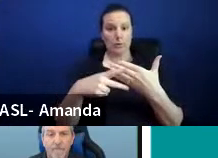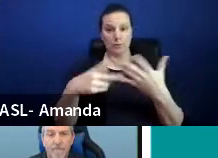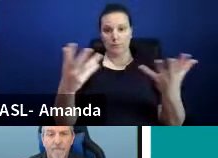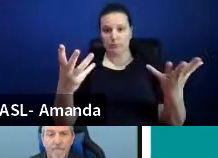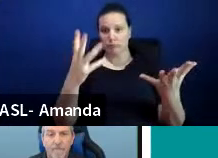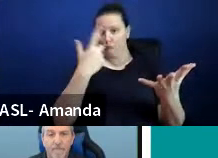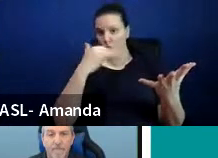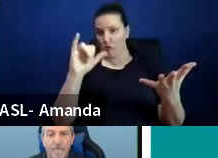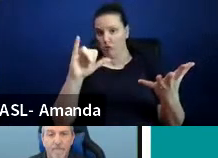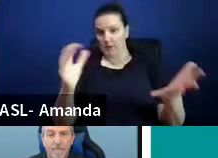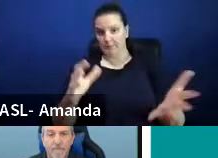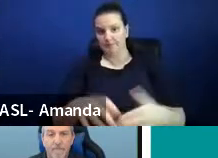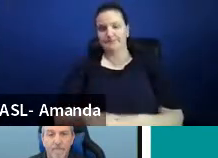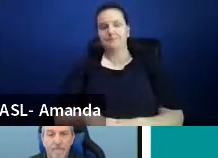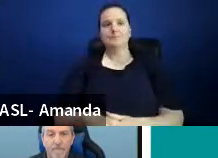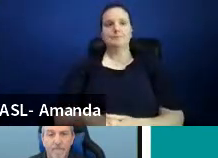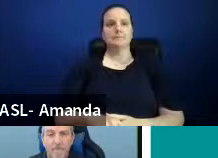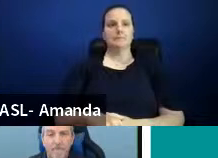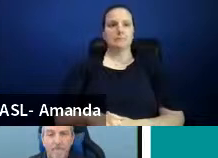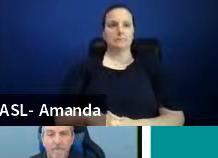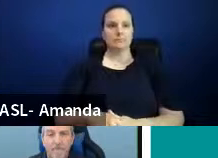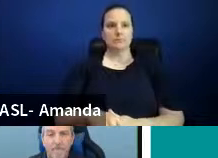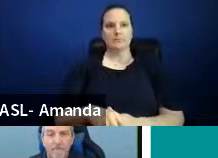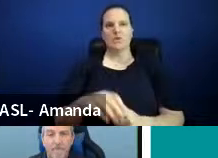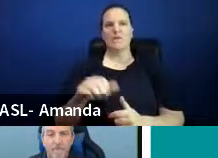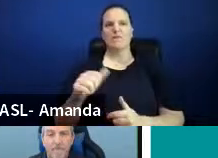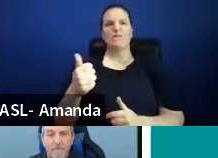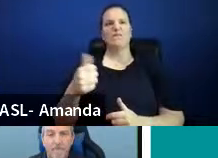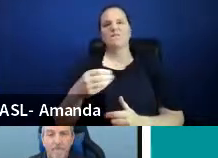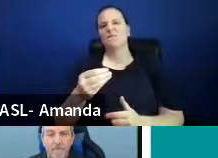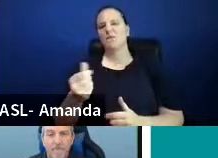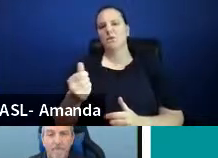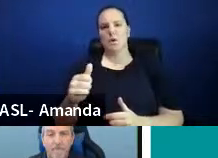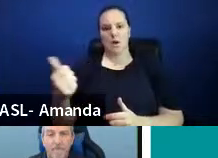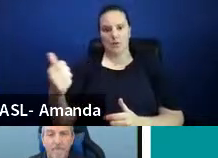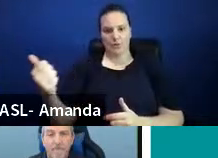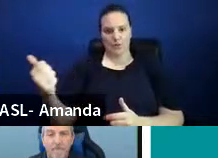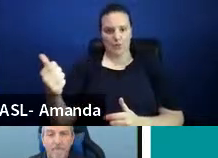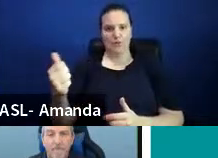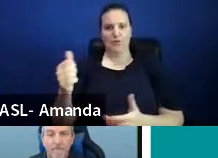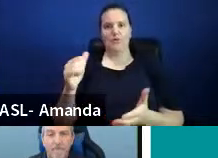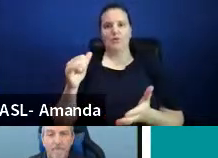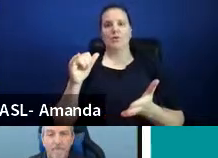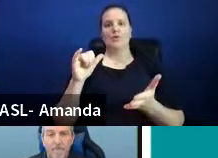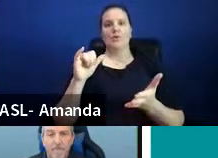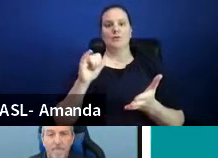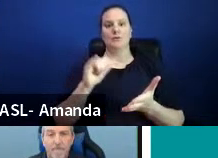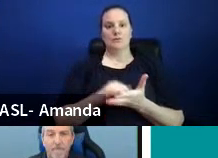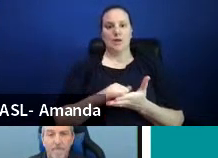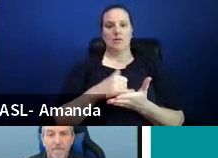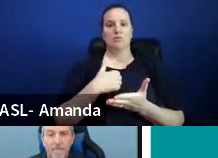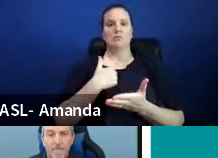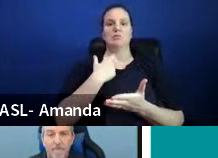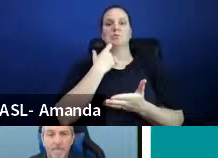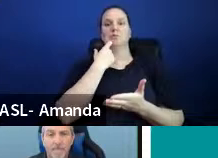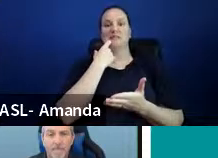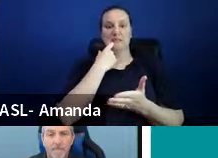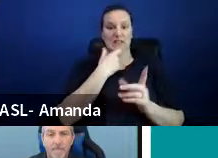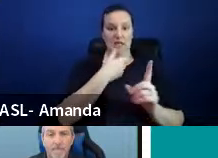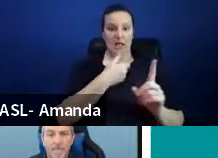is. So there's a couple of other things that I had a recent invite